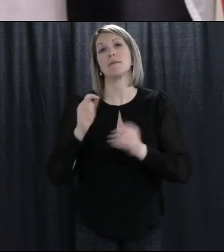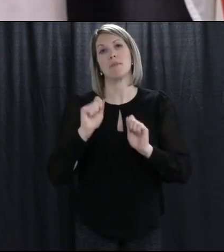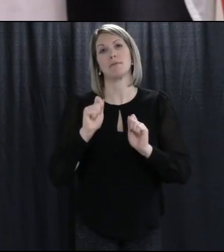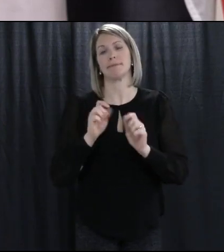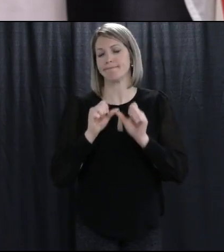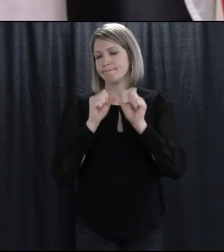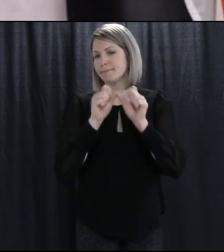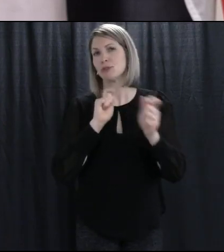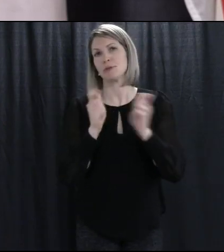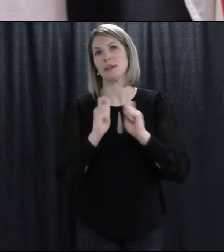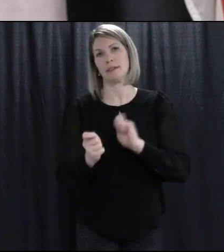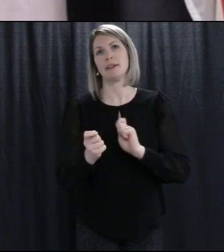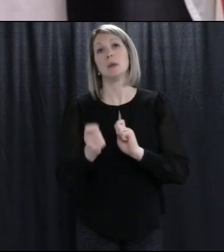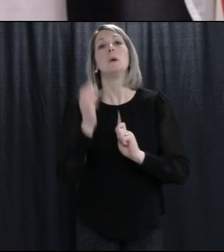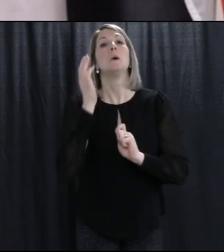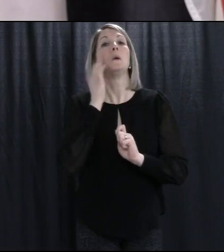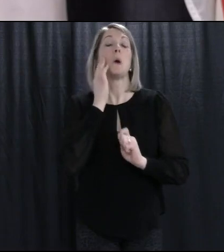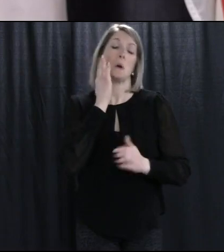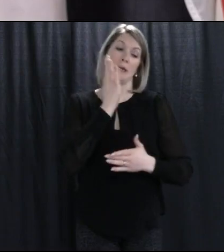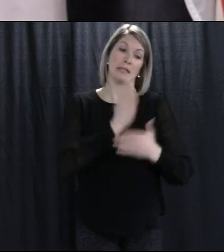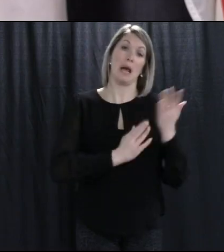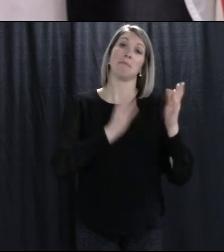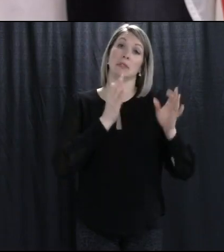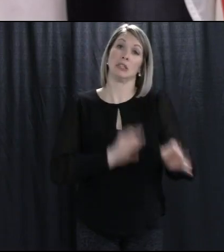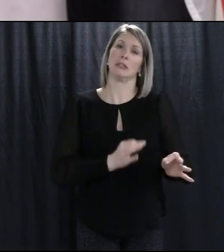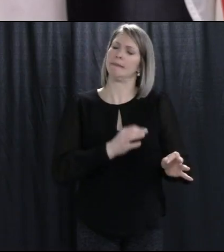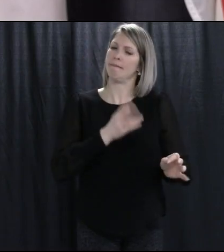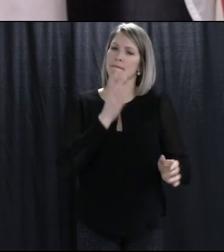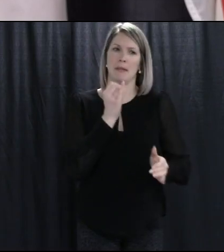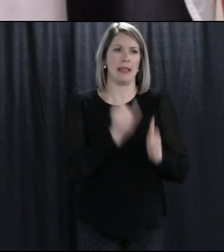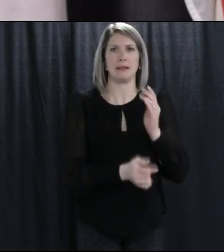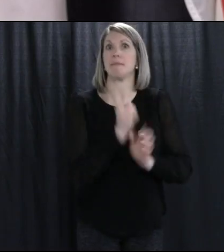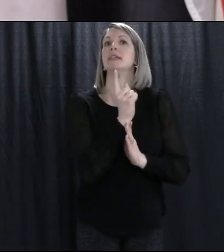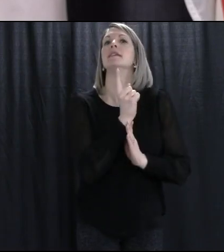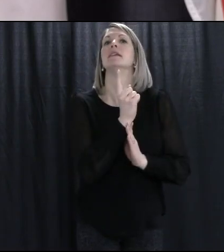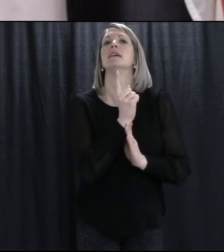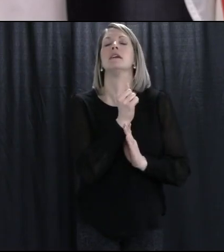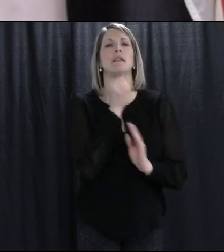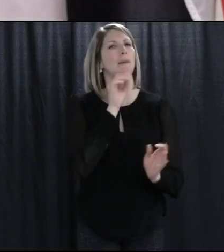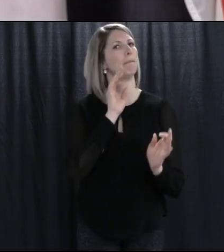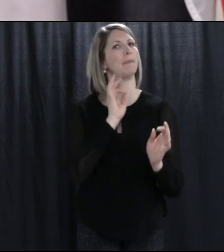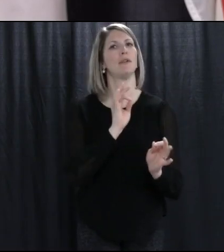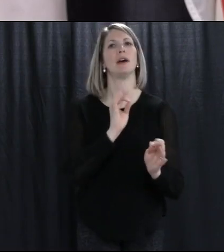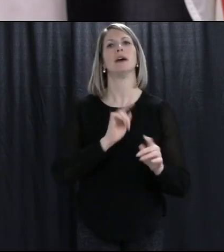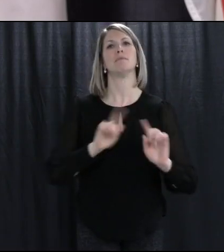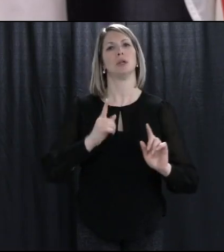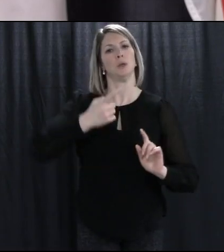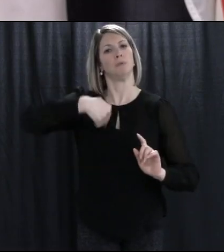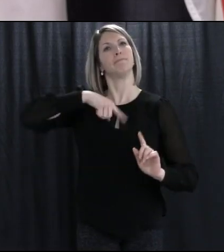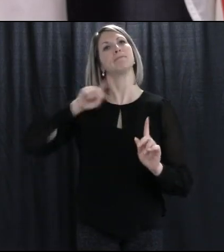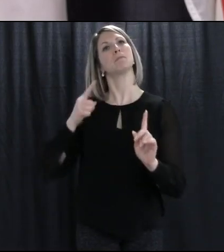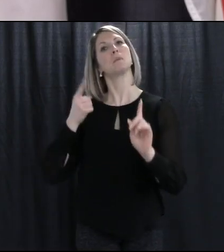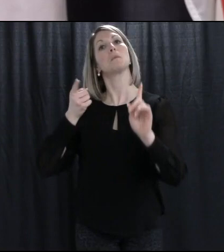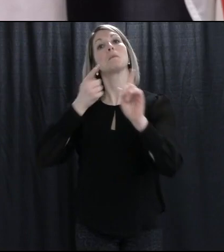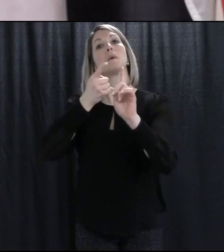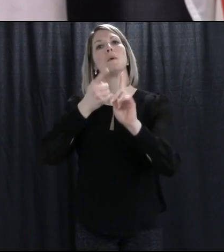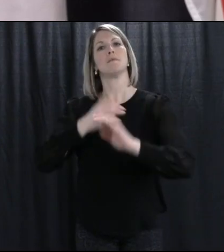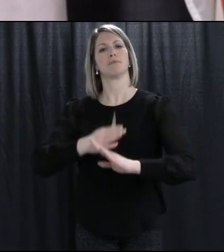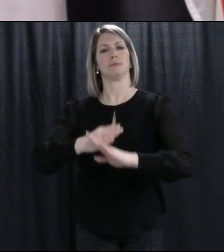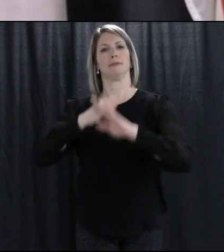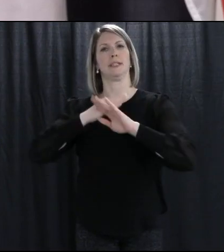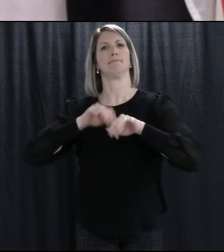that some of the swift decisions may not always be perfect, but this is about preventing the spread of